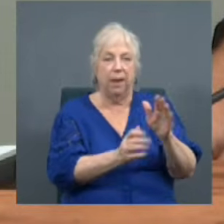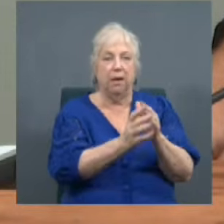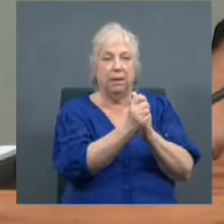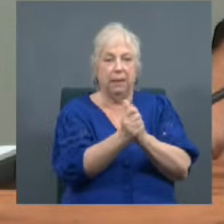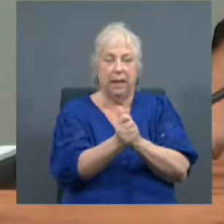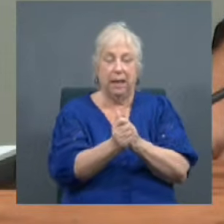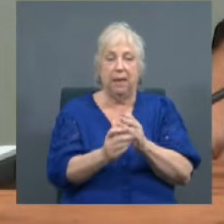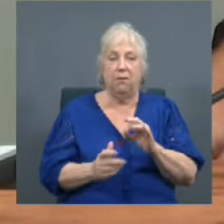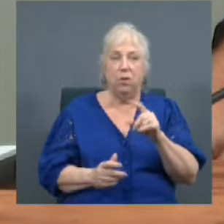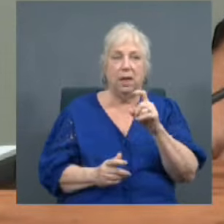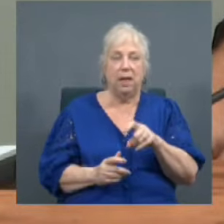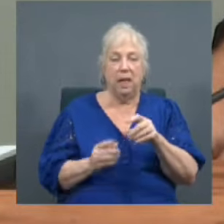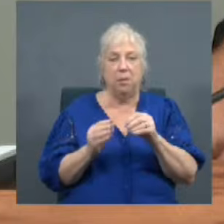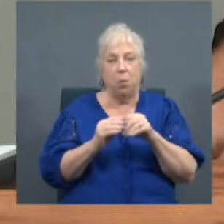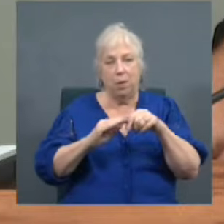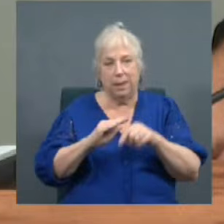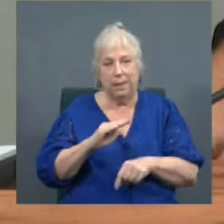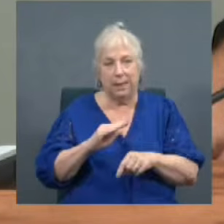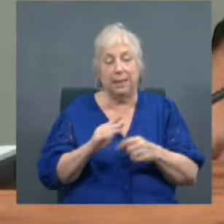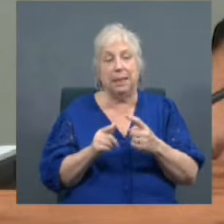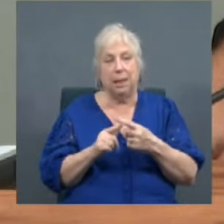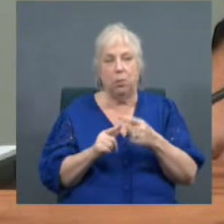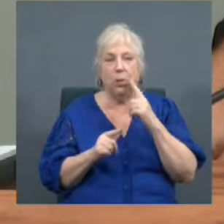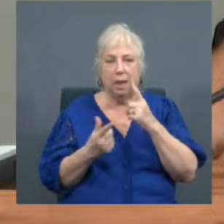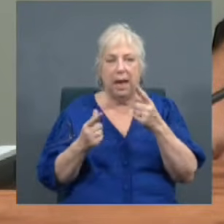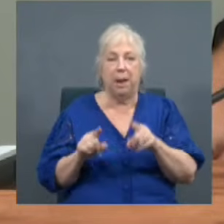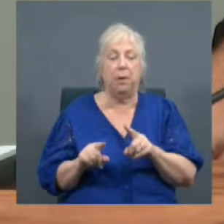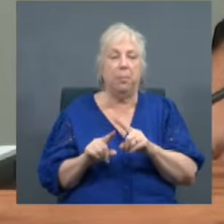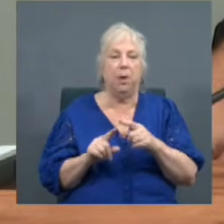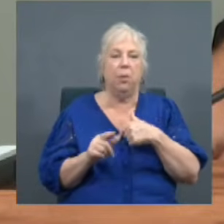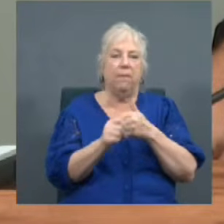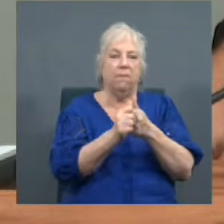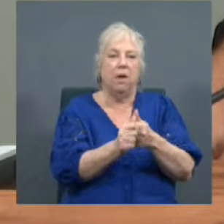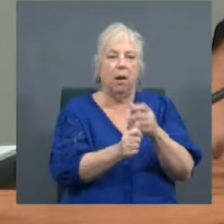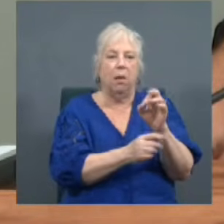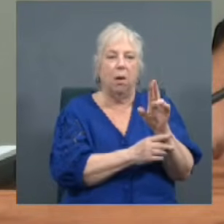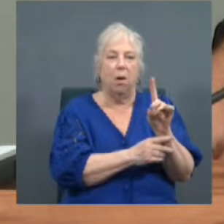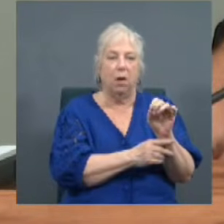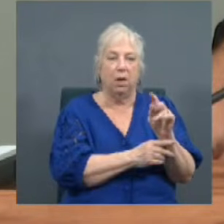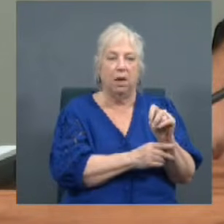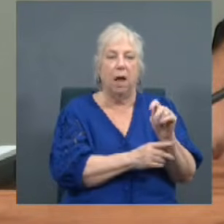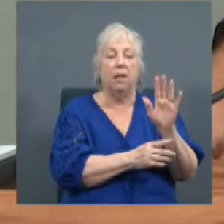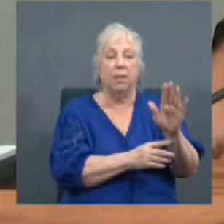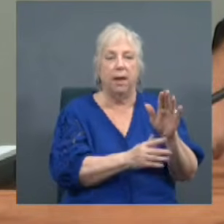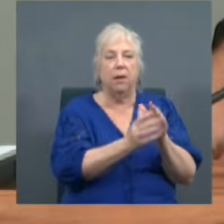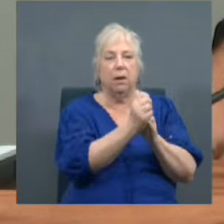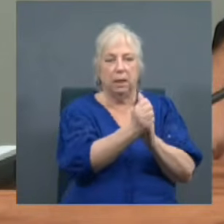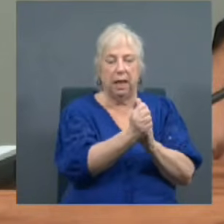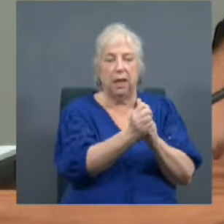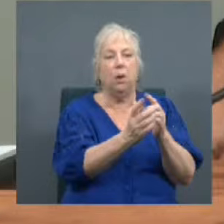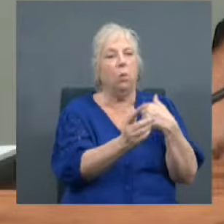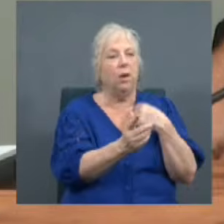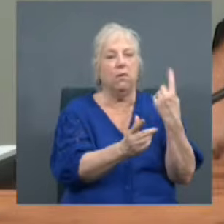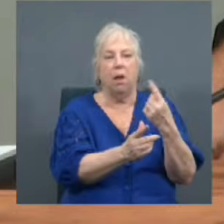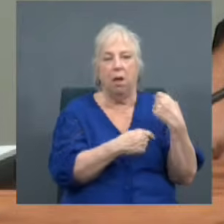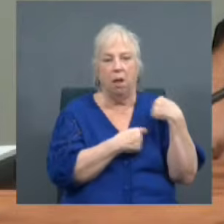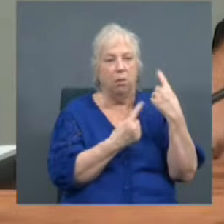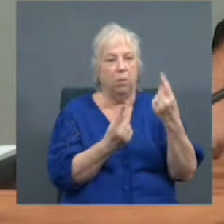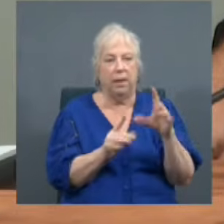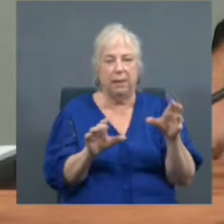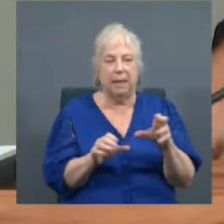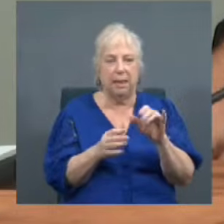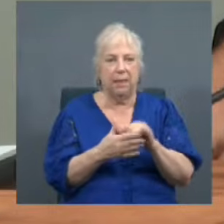need to intensify based off of this, I'm sure we'll get that done, but we follow their lead. We've always done that since we've maintained